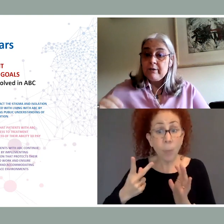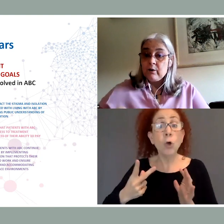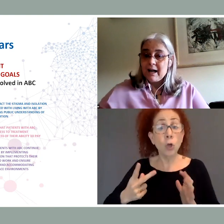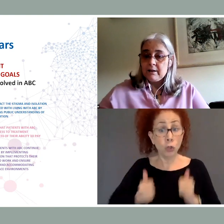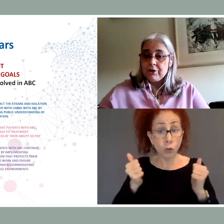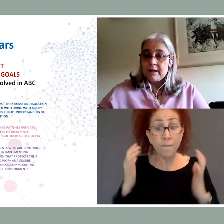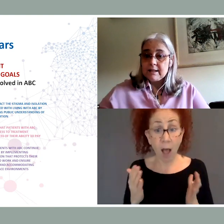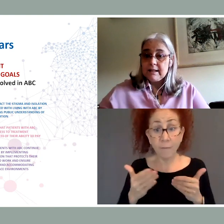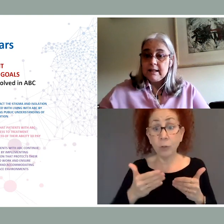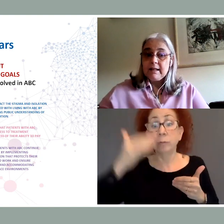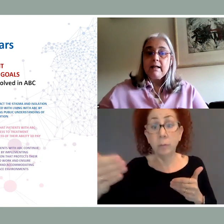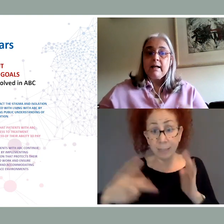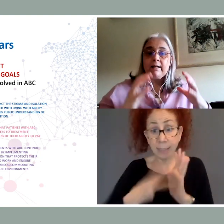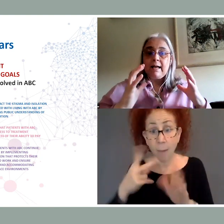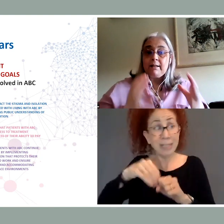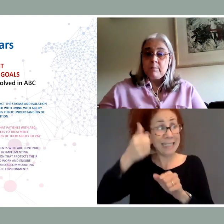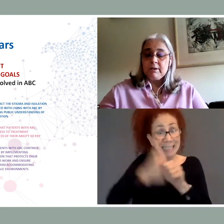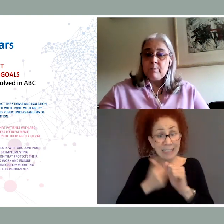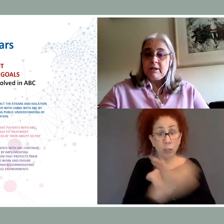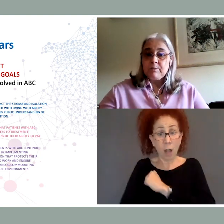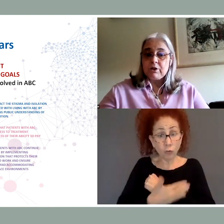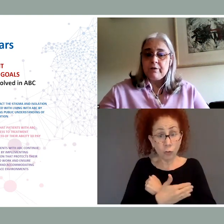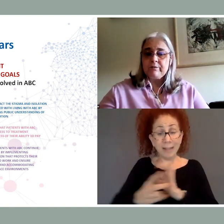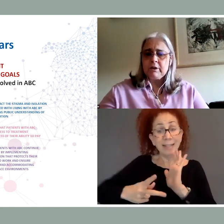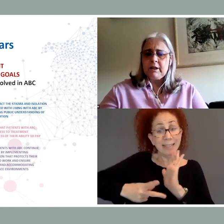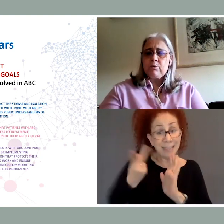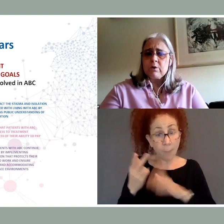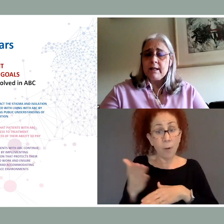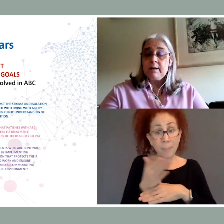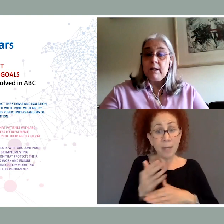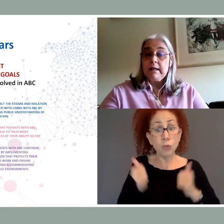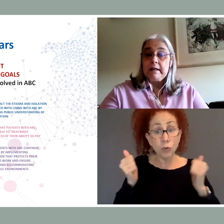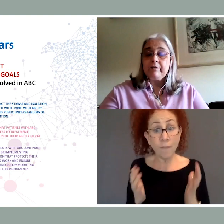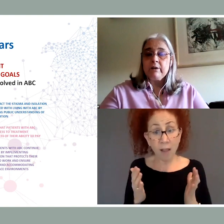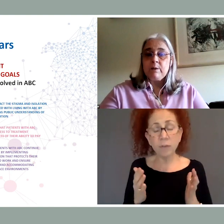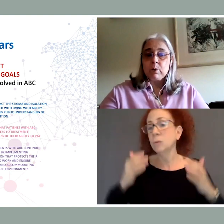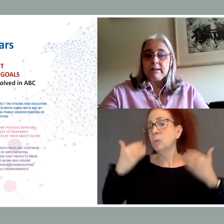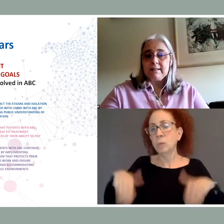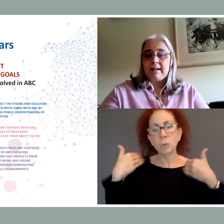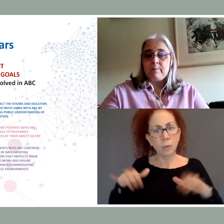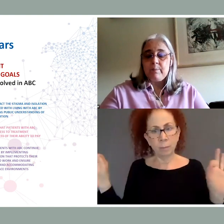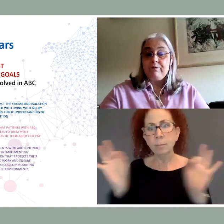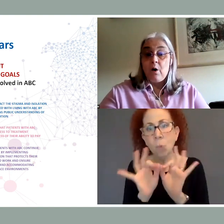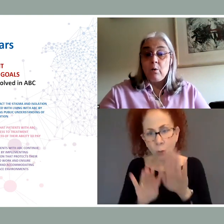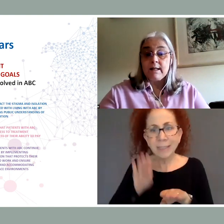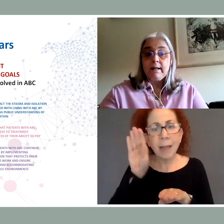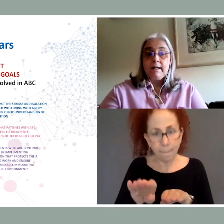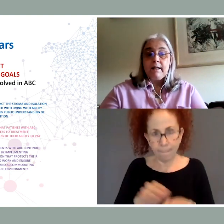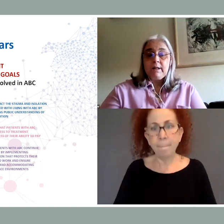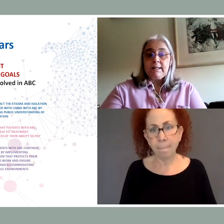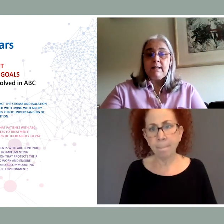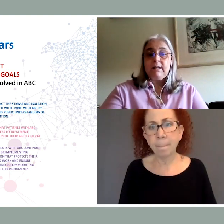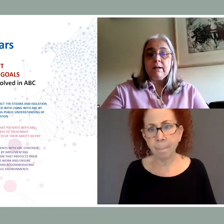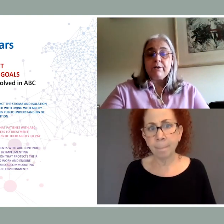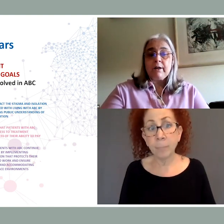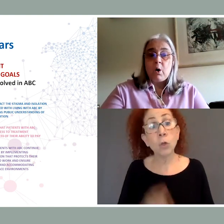each of our countries, and double the median survival, it will already be a very important step forward. And you